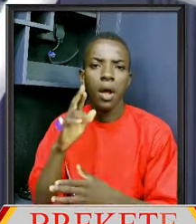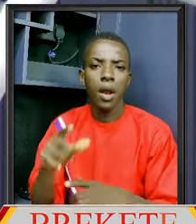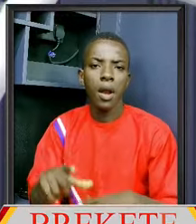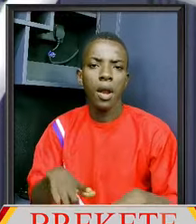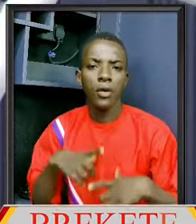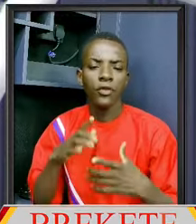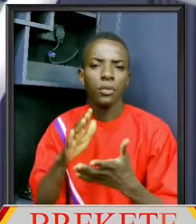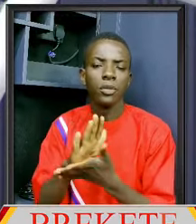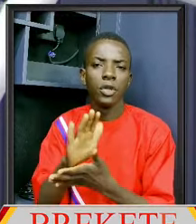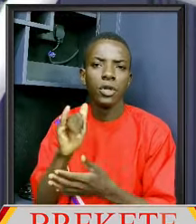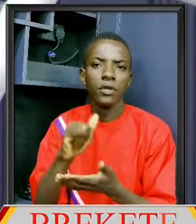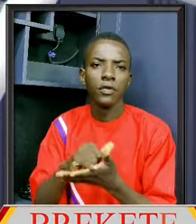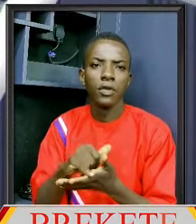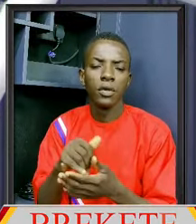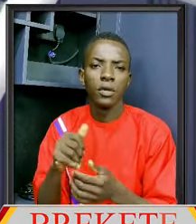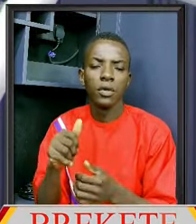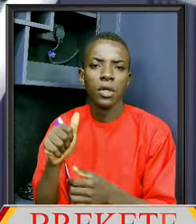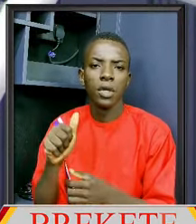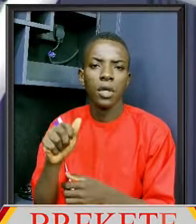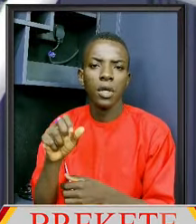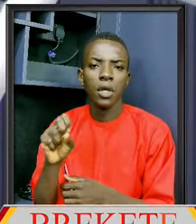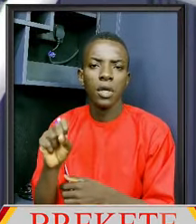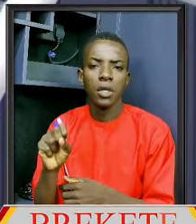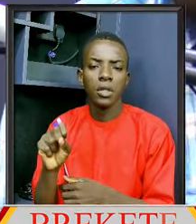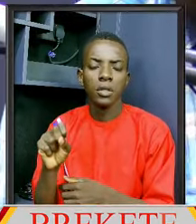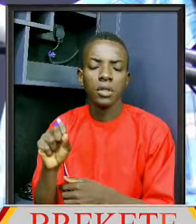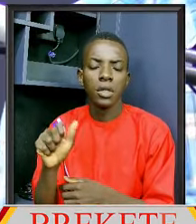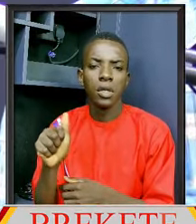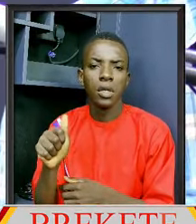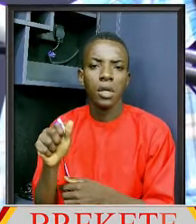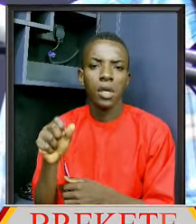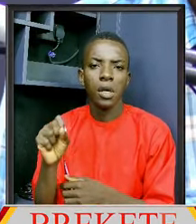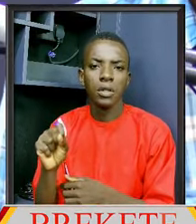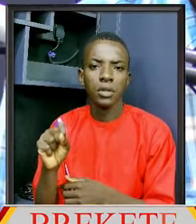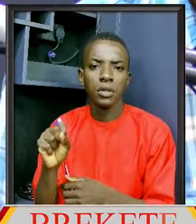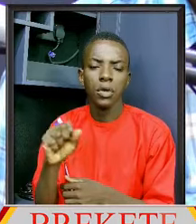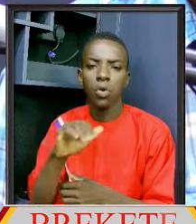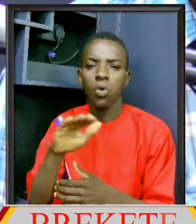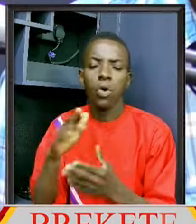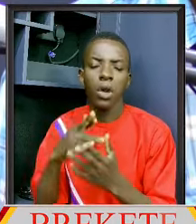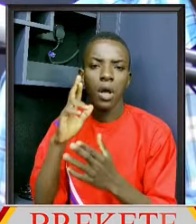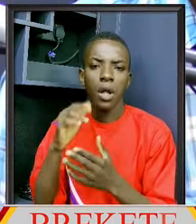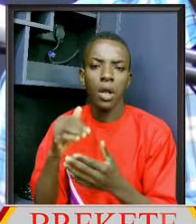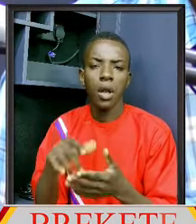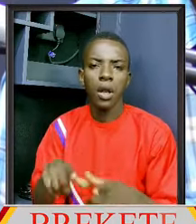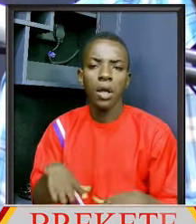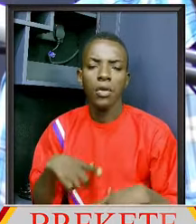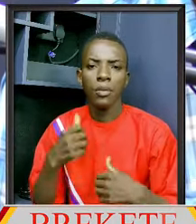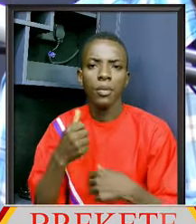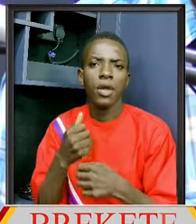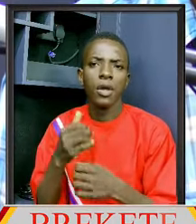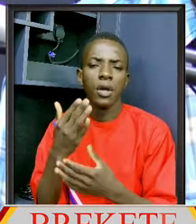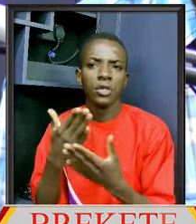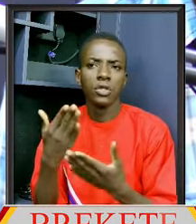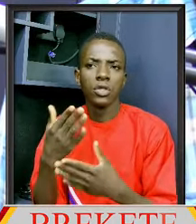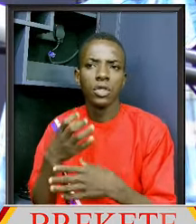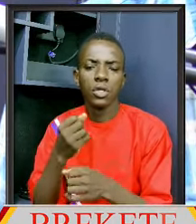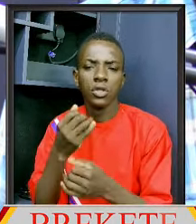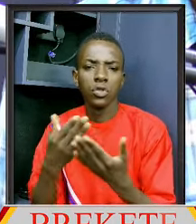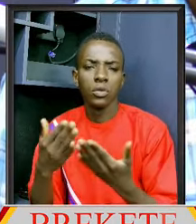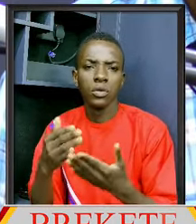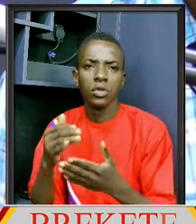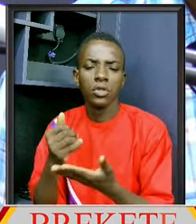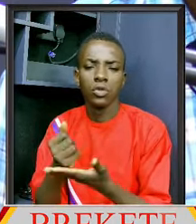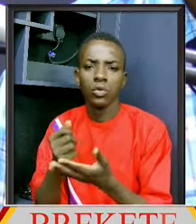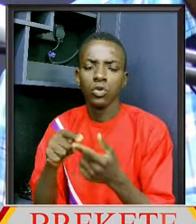she believes say she be AS. All her life. This thing make her be say, they get somebody who be say she's